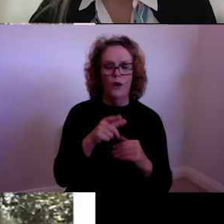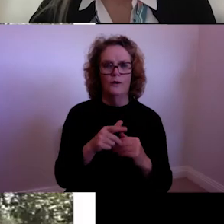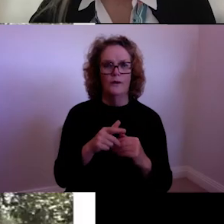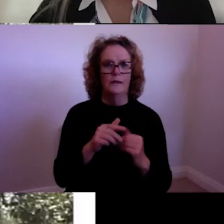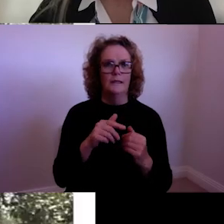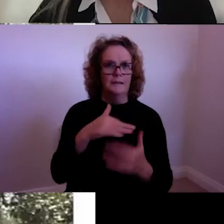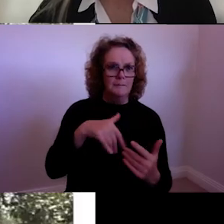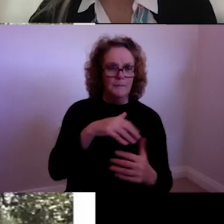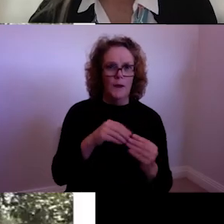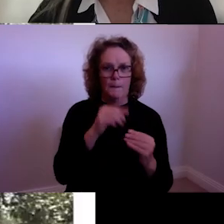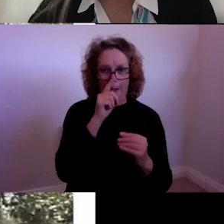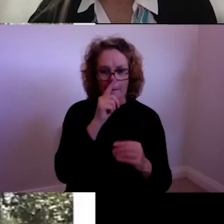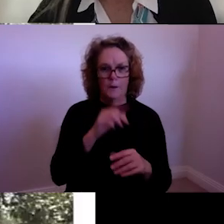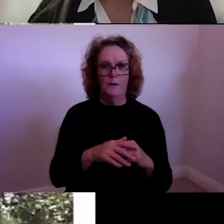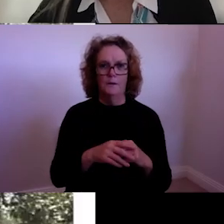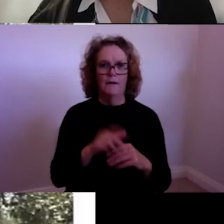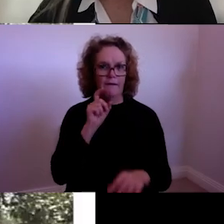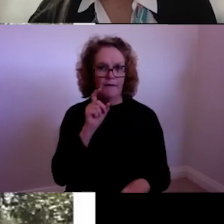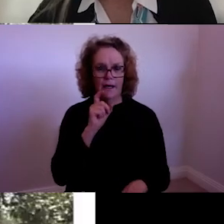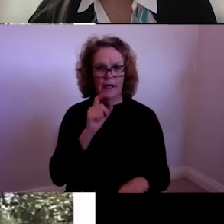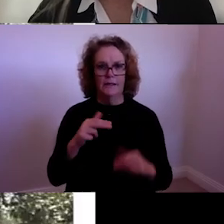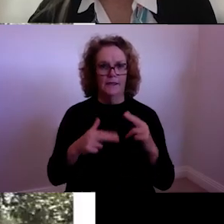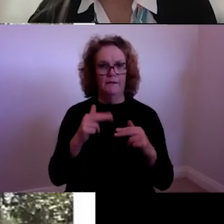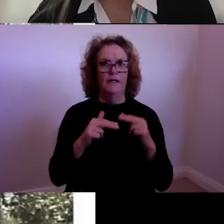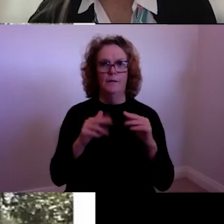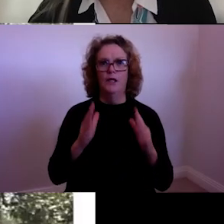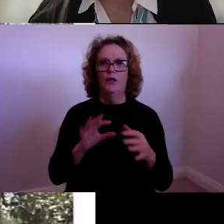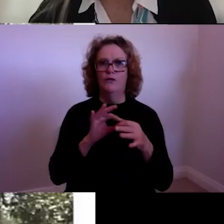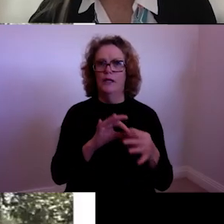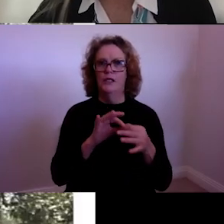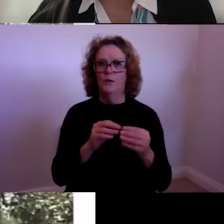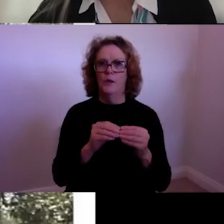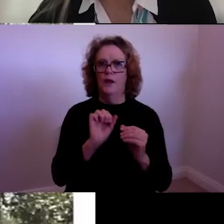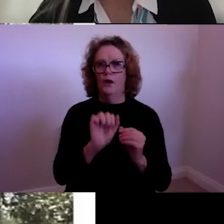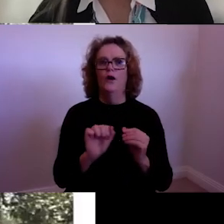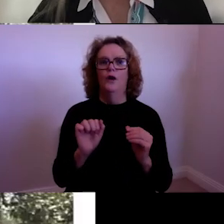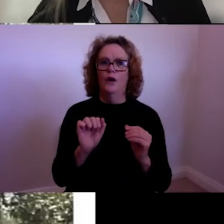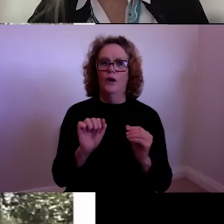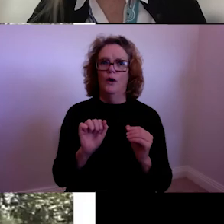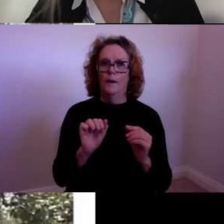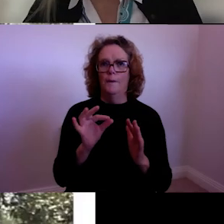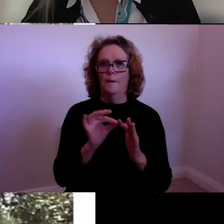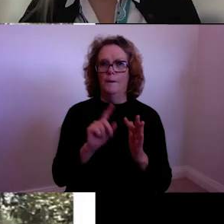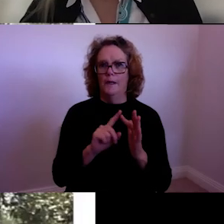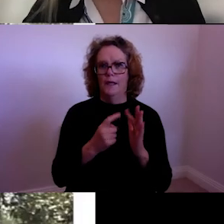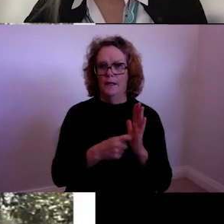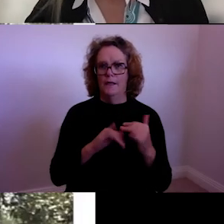building lots of different relationships with her peers around her. That is beautiful to hear. So thank